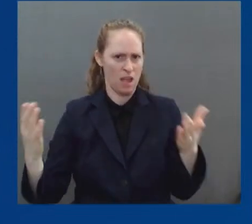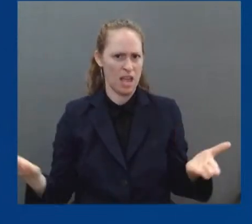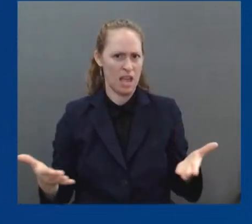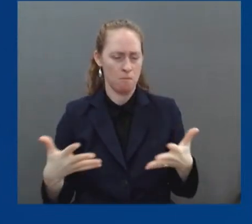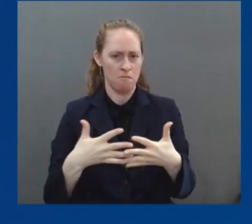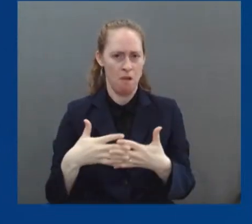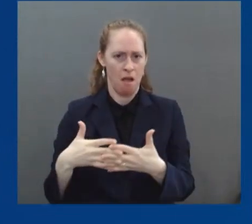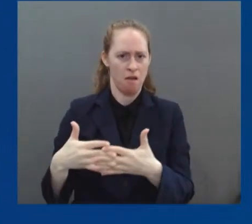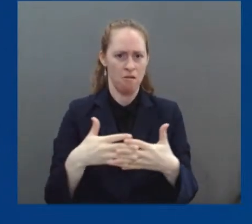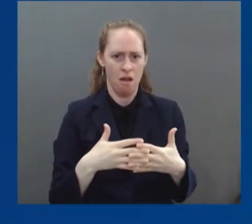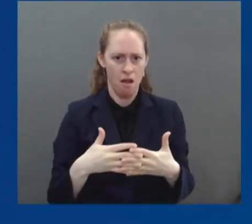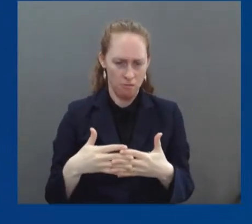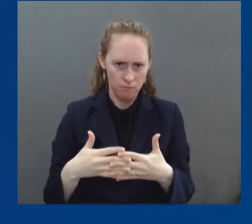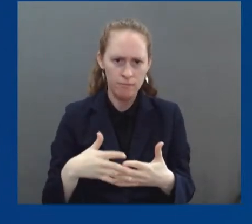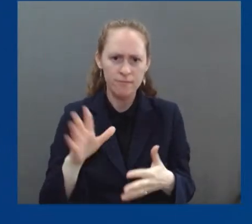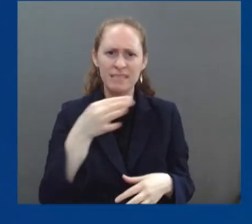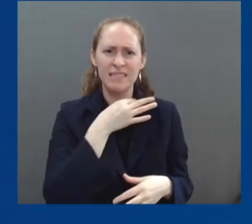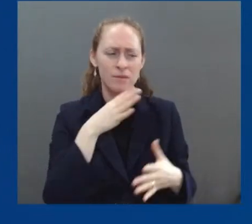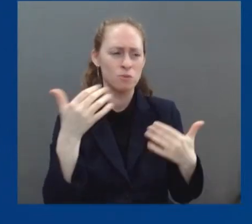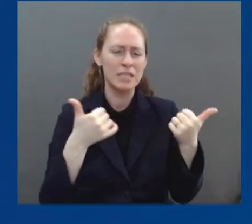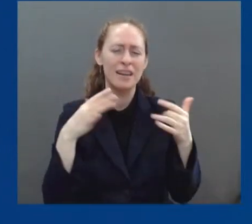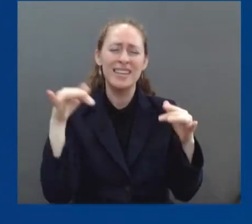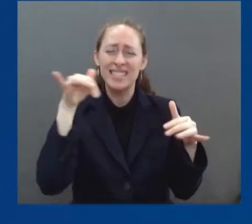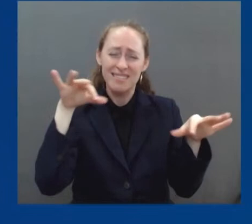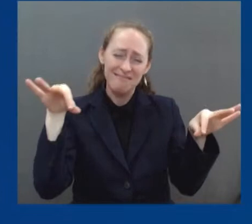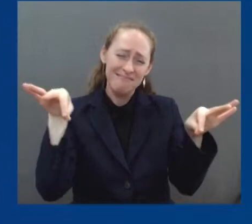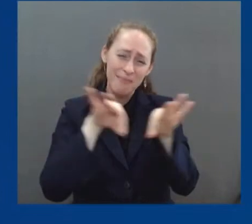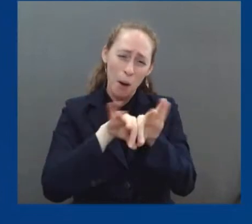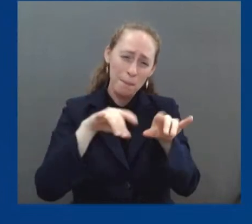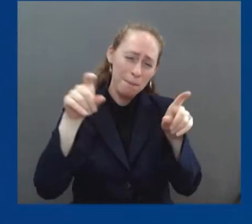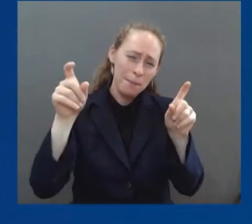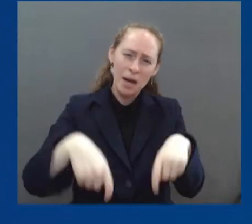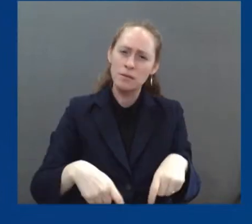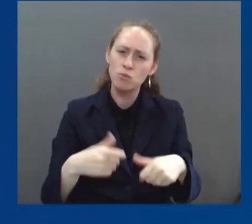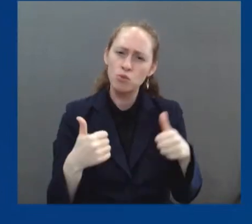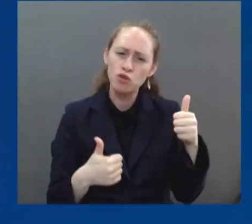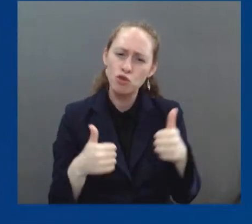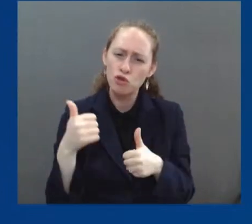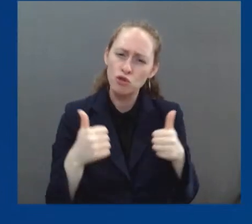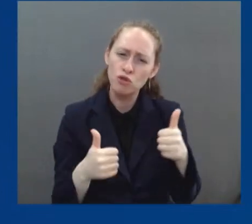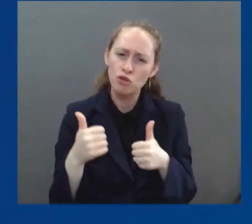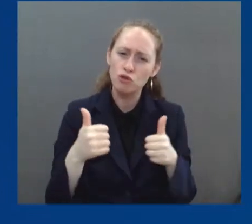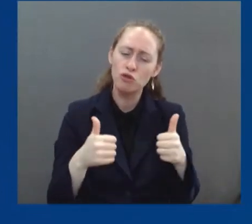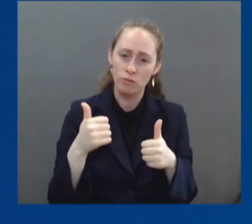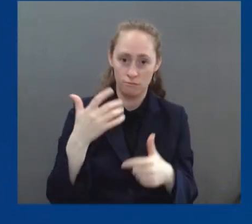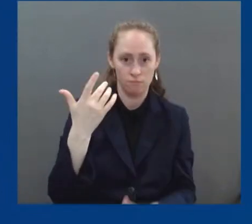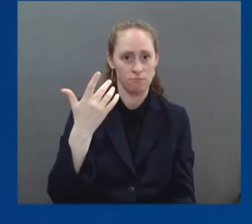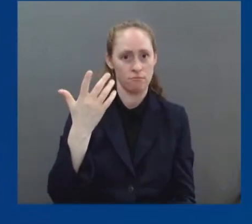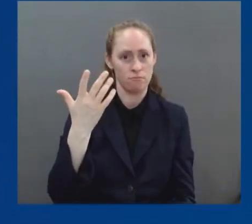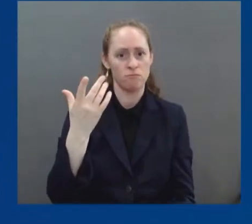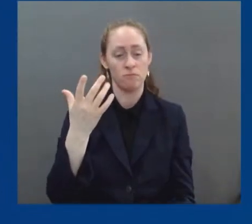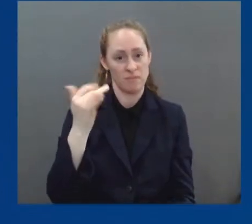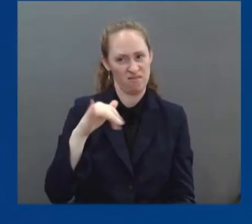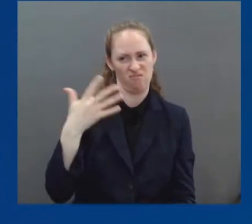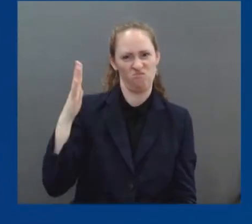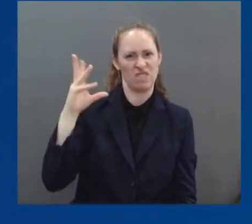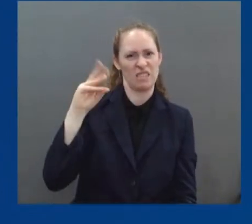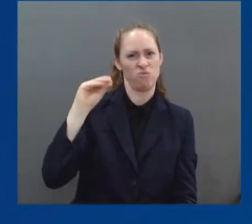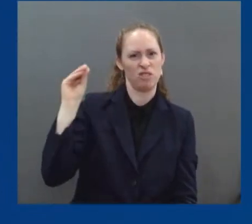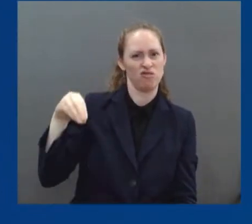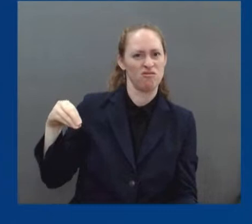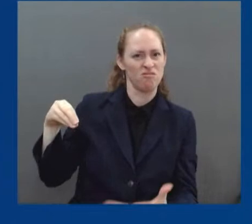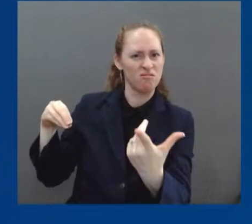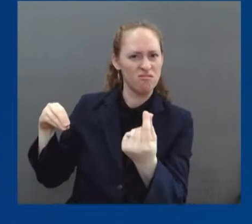What do you do with only 60% of the money? Additionally, is there any thought of changing the requirements